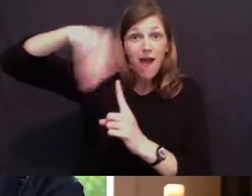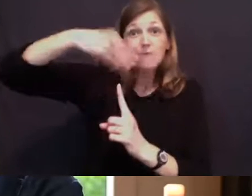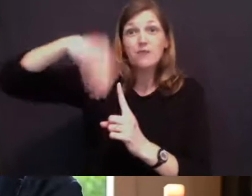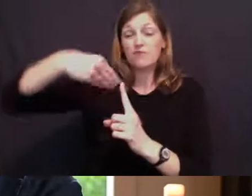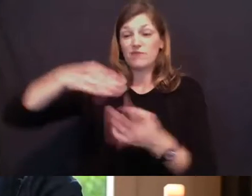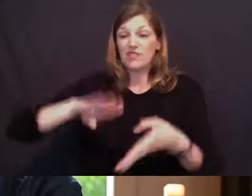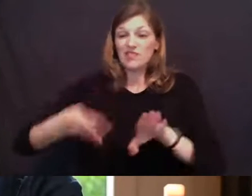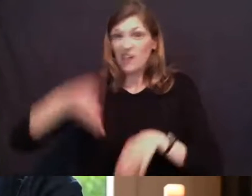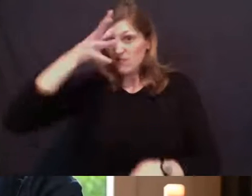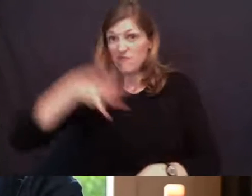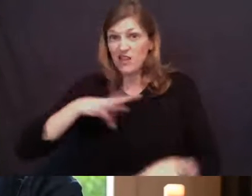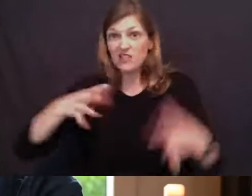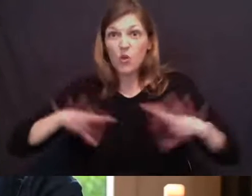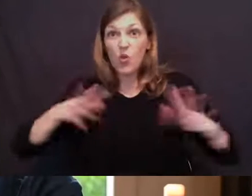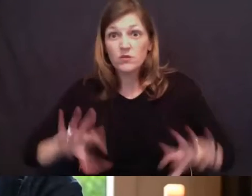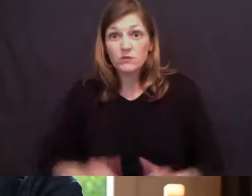man's clothes.